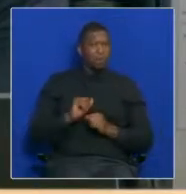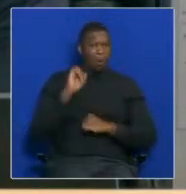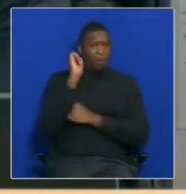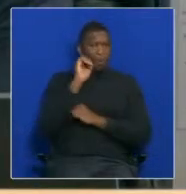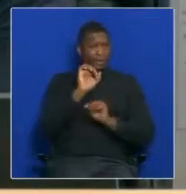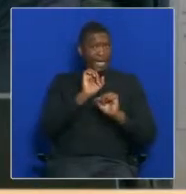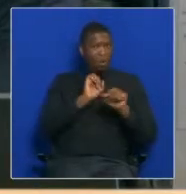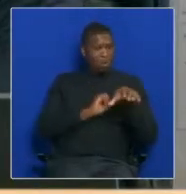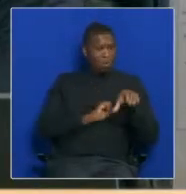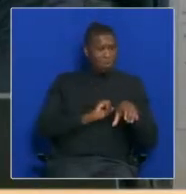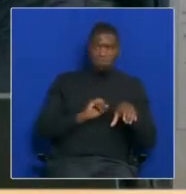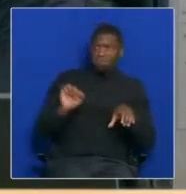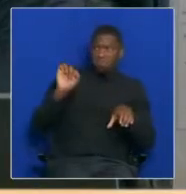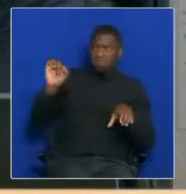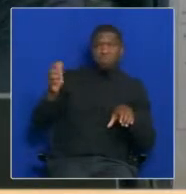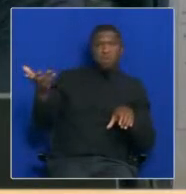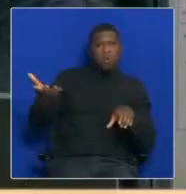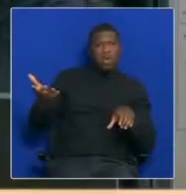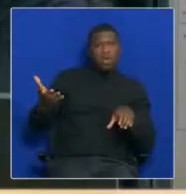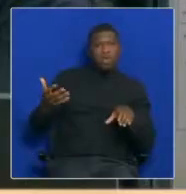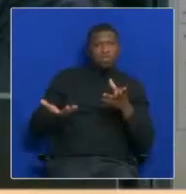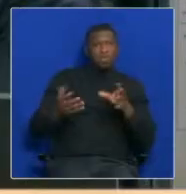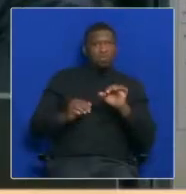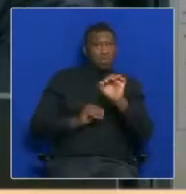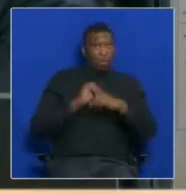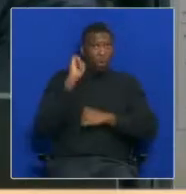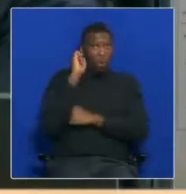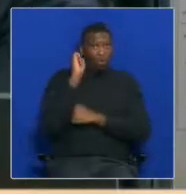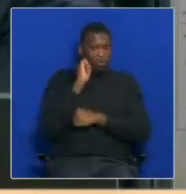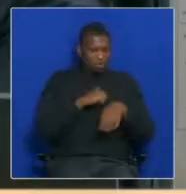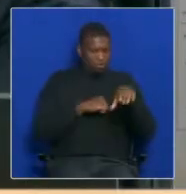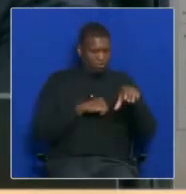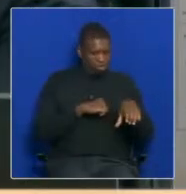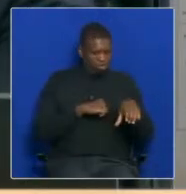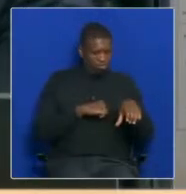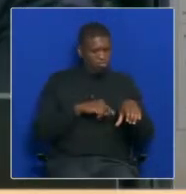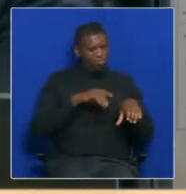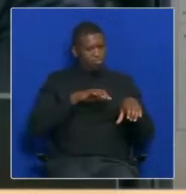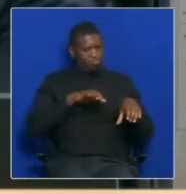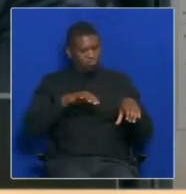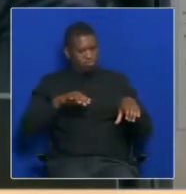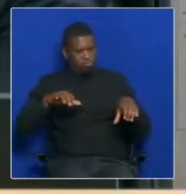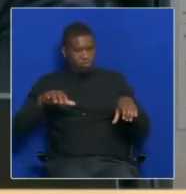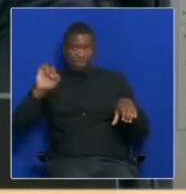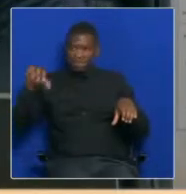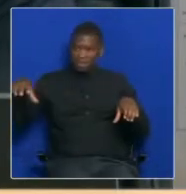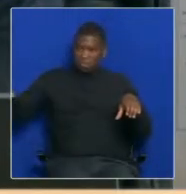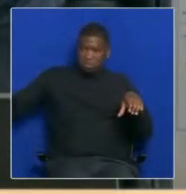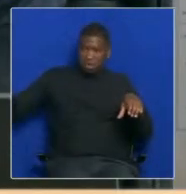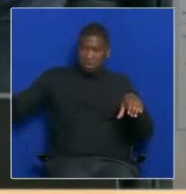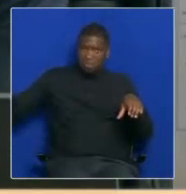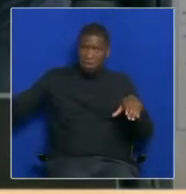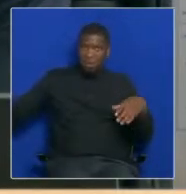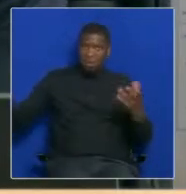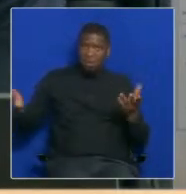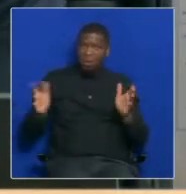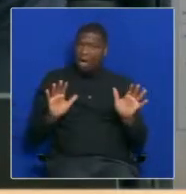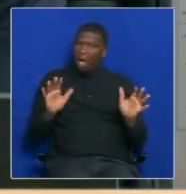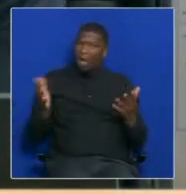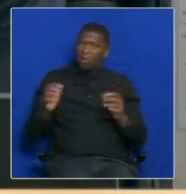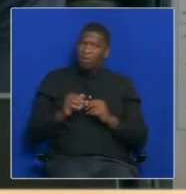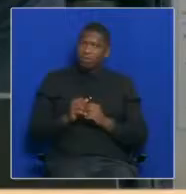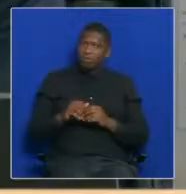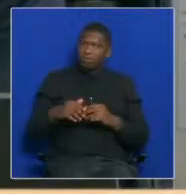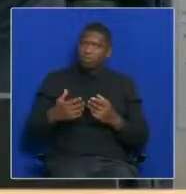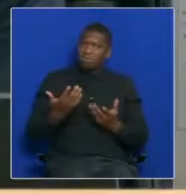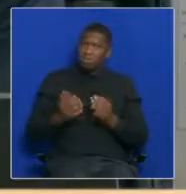you here and then there are several offices in between and she's that side, or are your offices next to